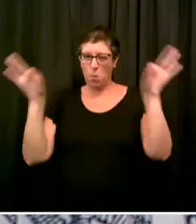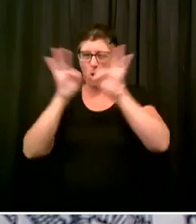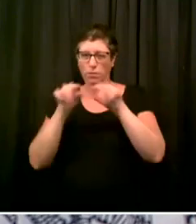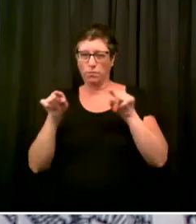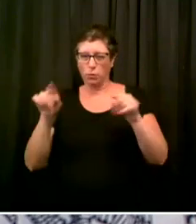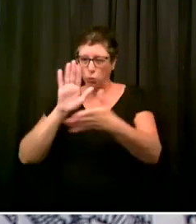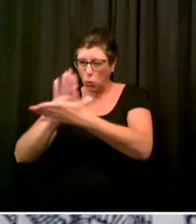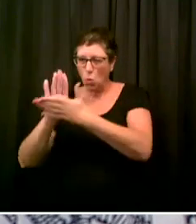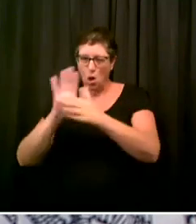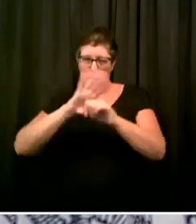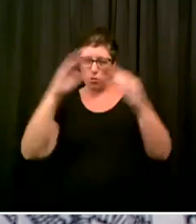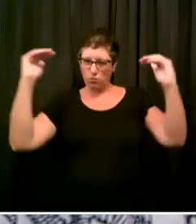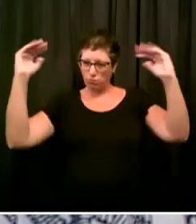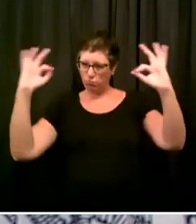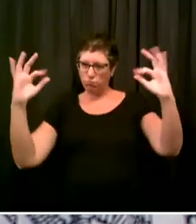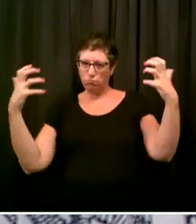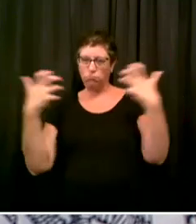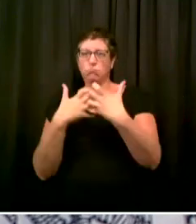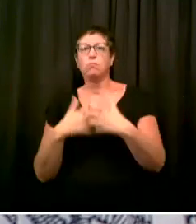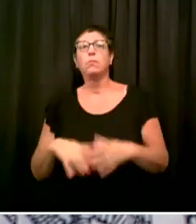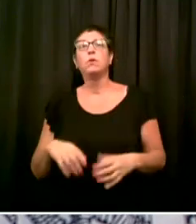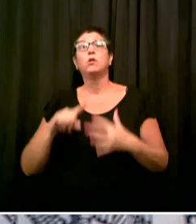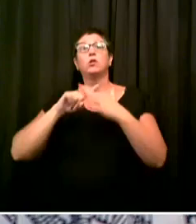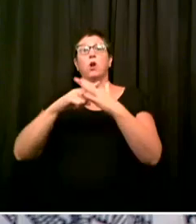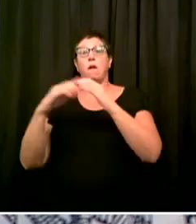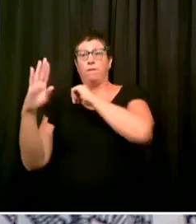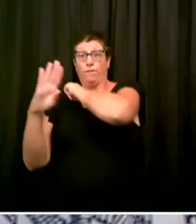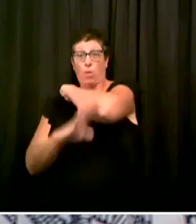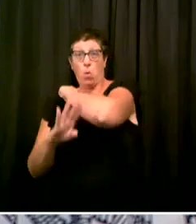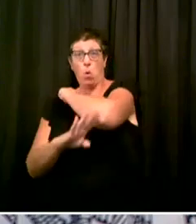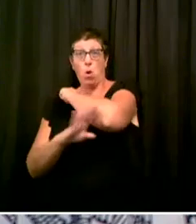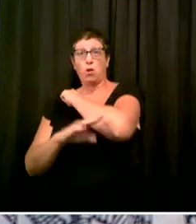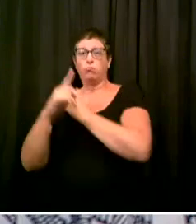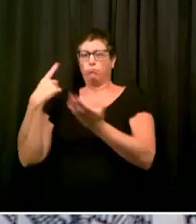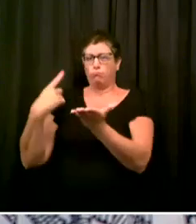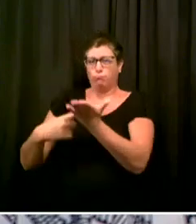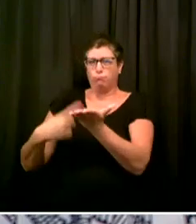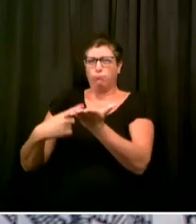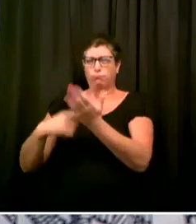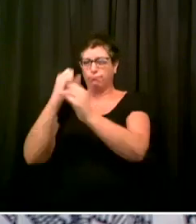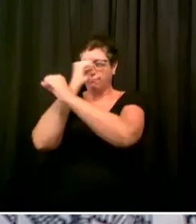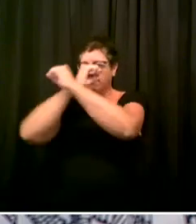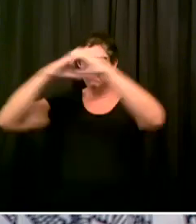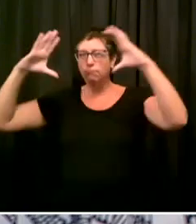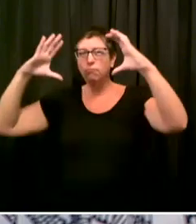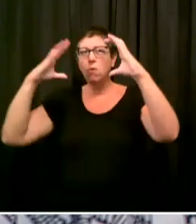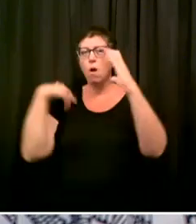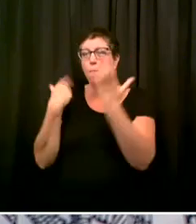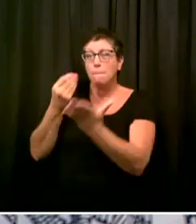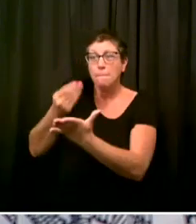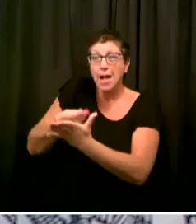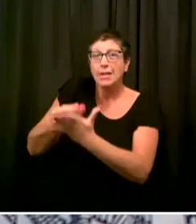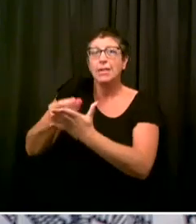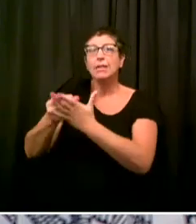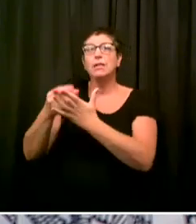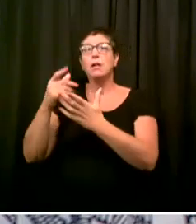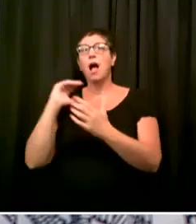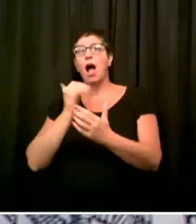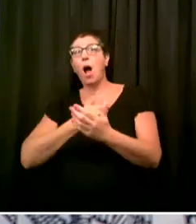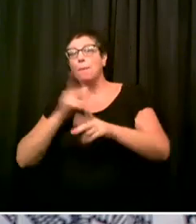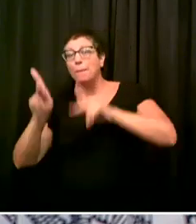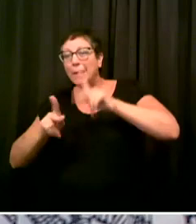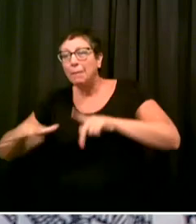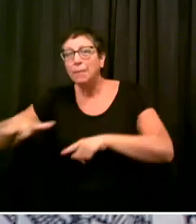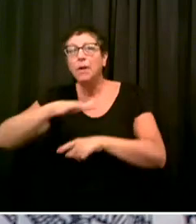future of the city, the bigger vision for our economy and for our people, the bigger vision of how people show that kind of ownership, and what we